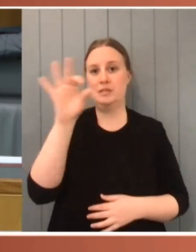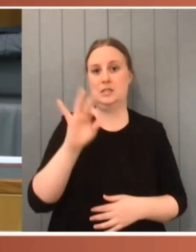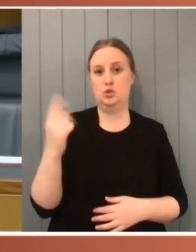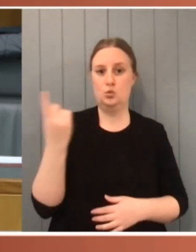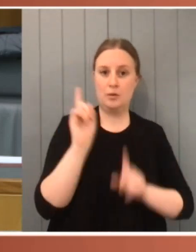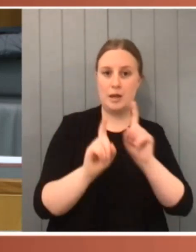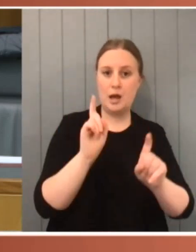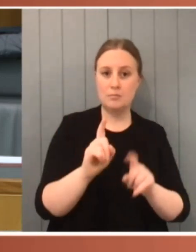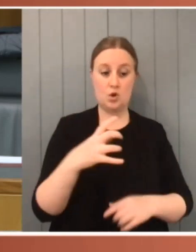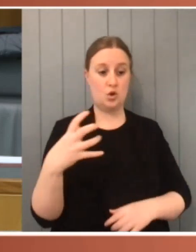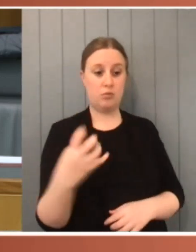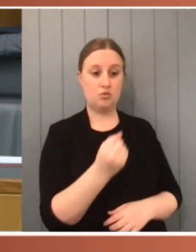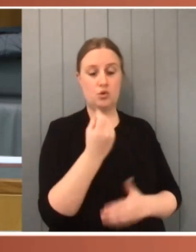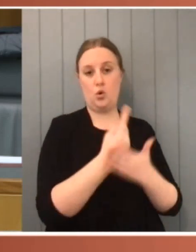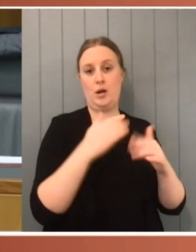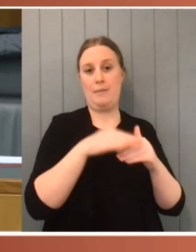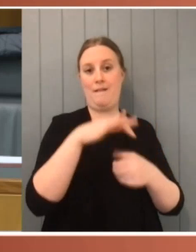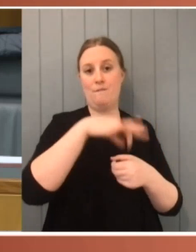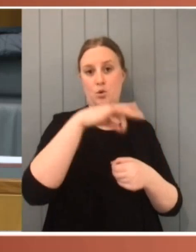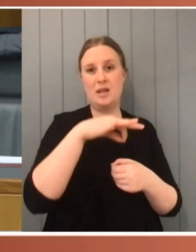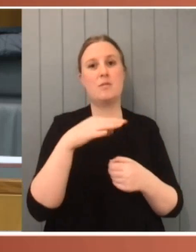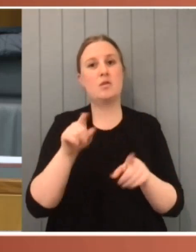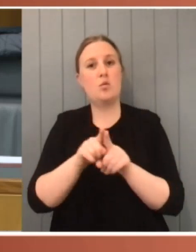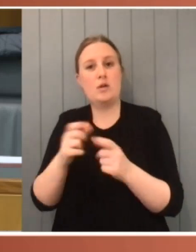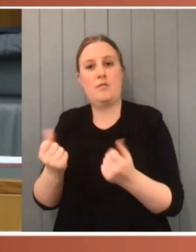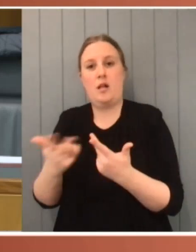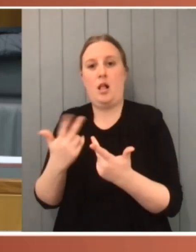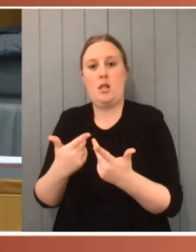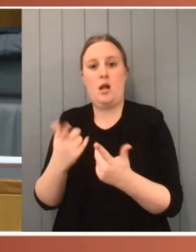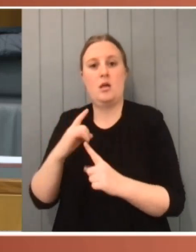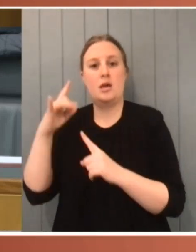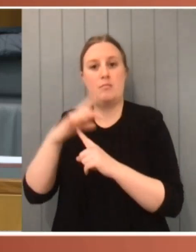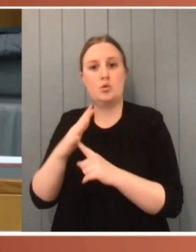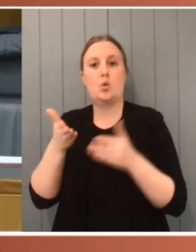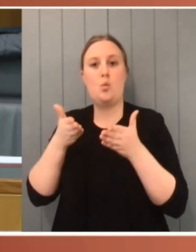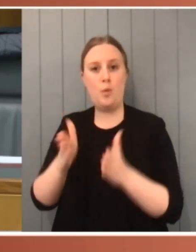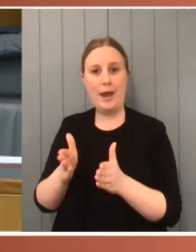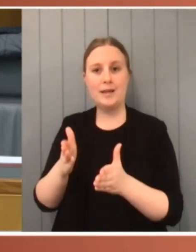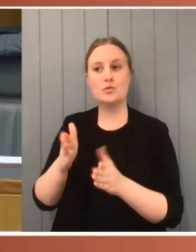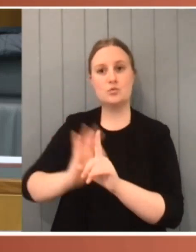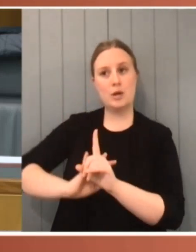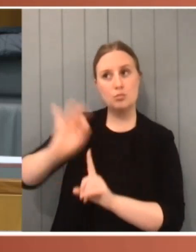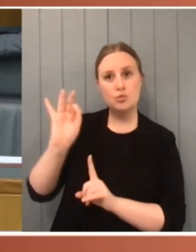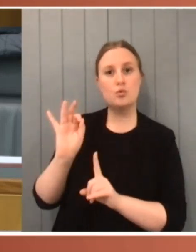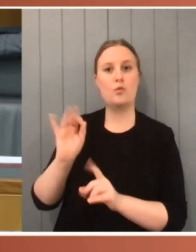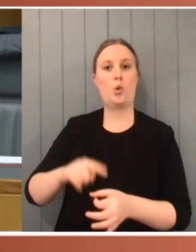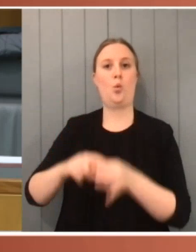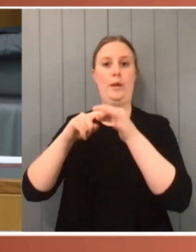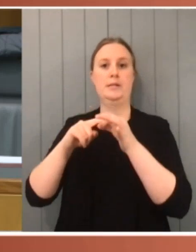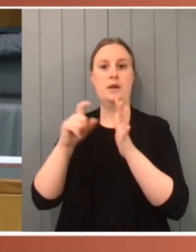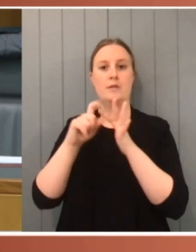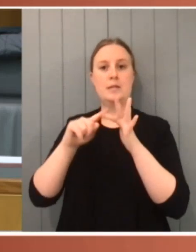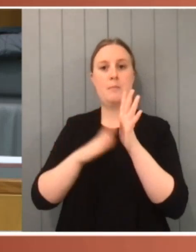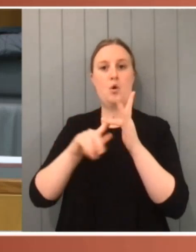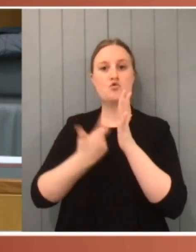about voting, but there are also other important ways in which we can improve the quality of democracy. So that's my prediction, but I may be